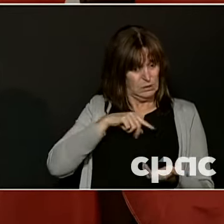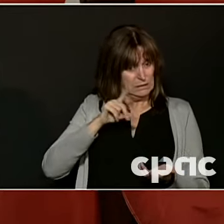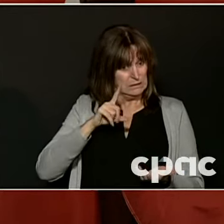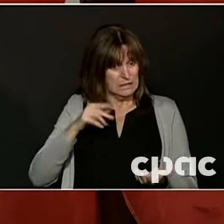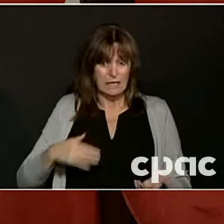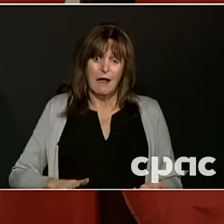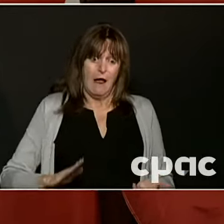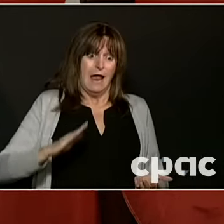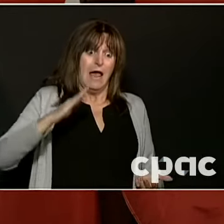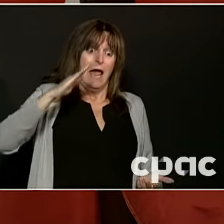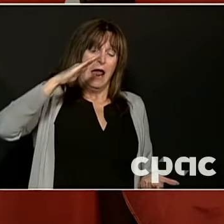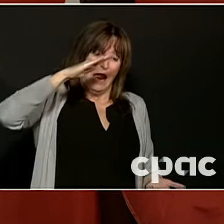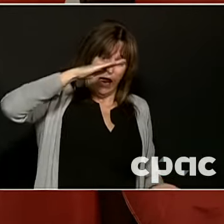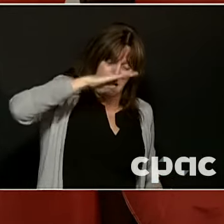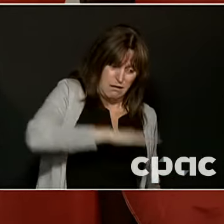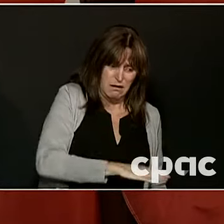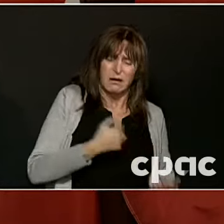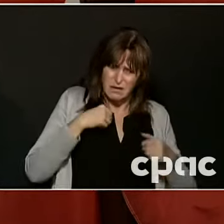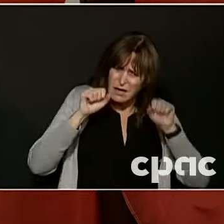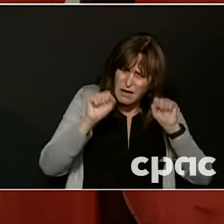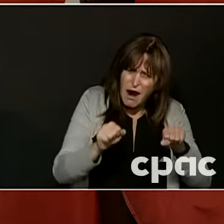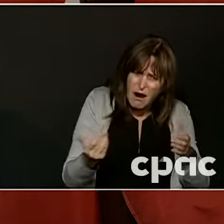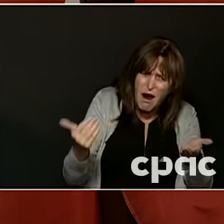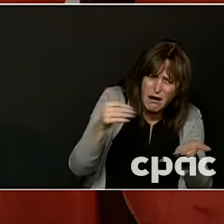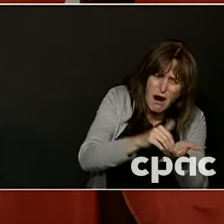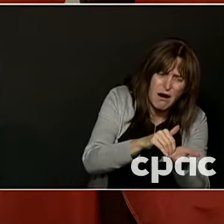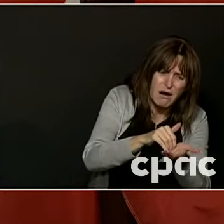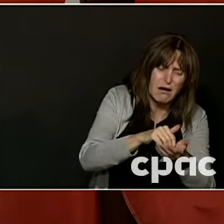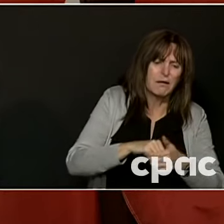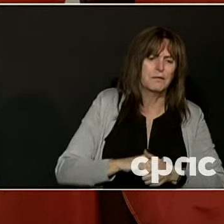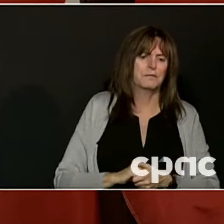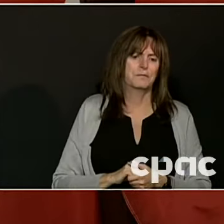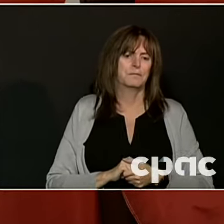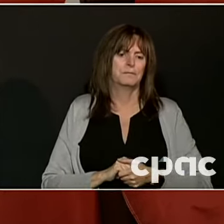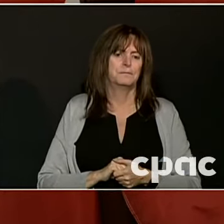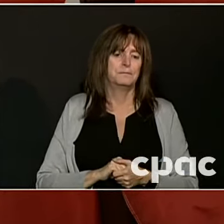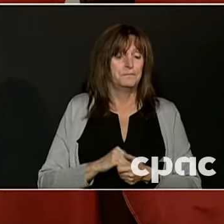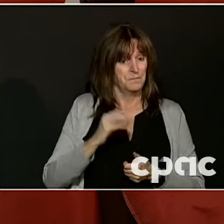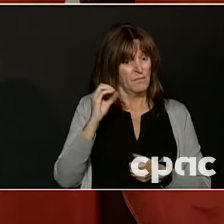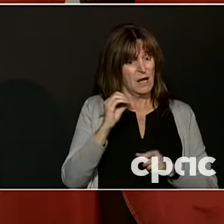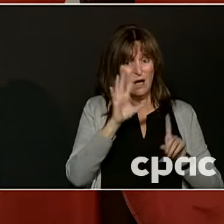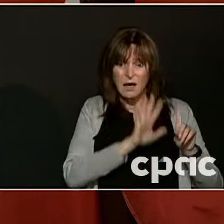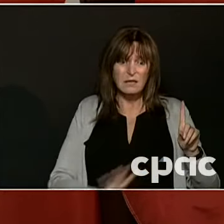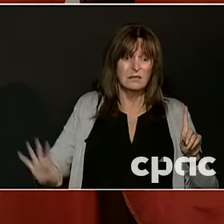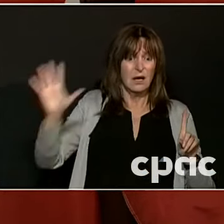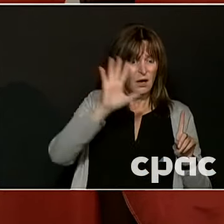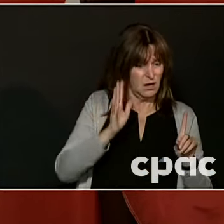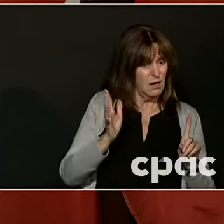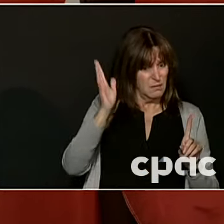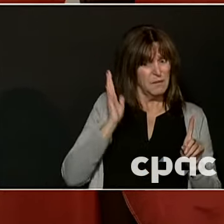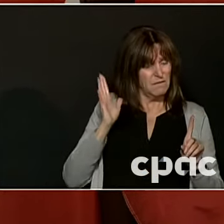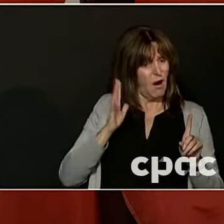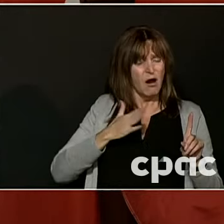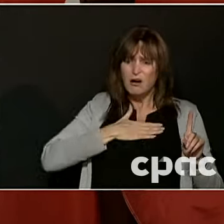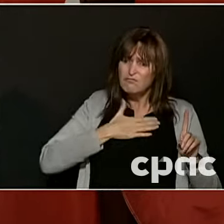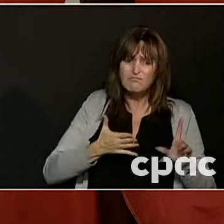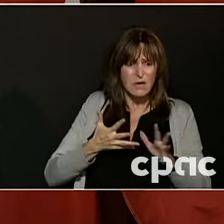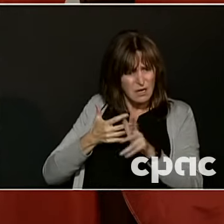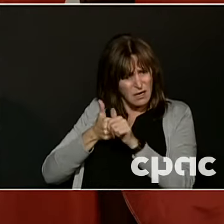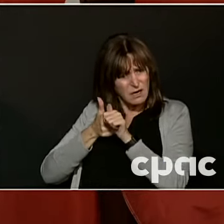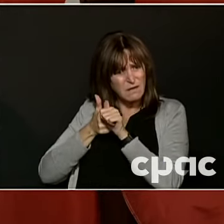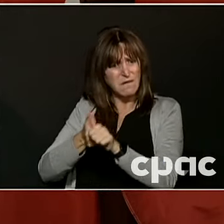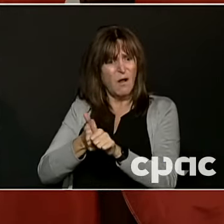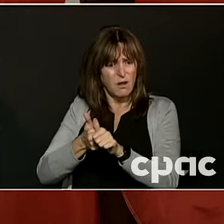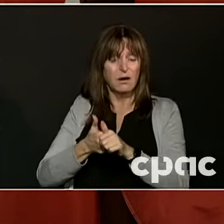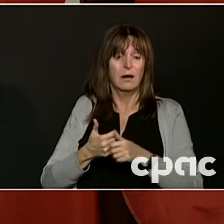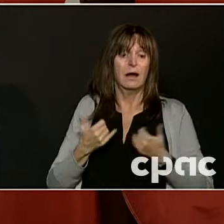again. Ontarians have continued to demonstrate their willingness to follow the directives, but we know people are getting tired. And they're tired of